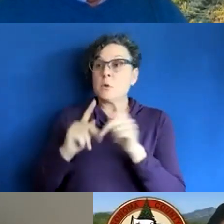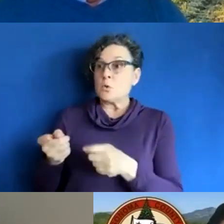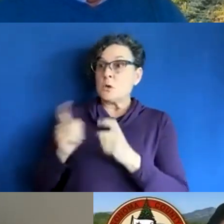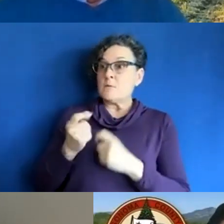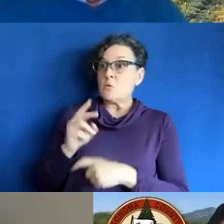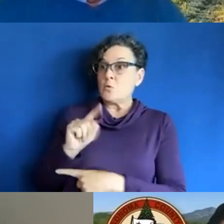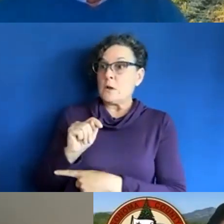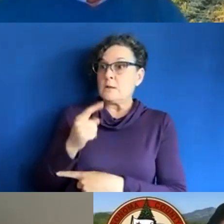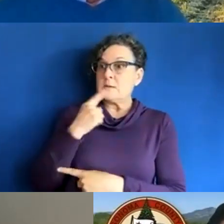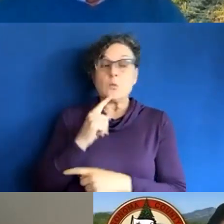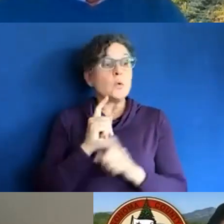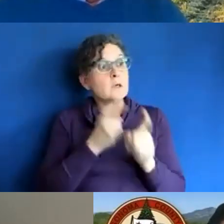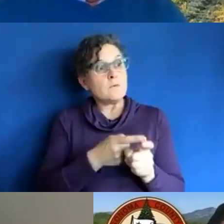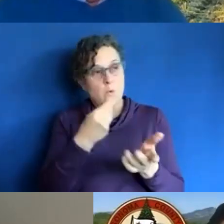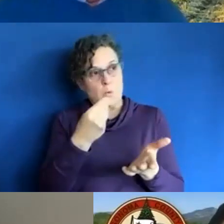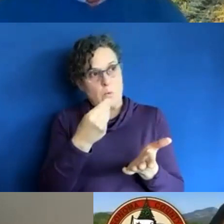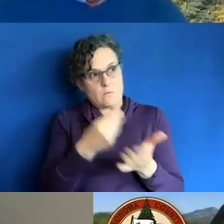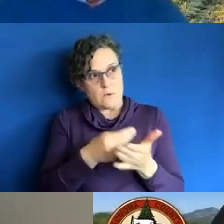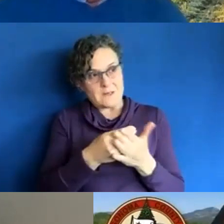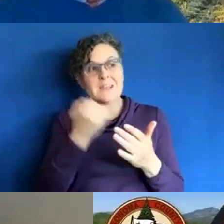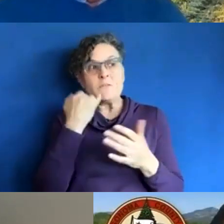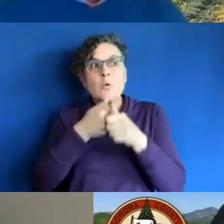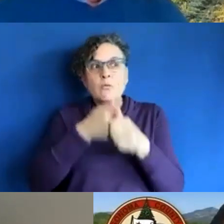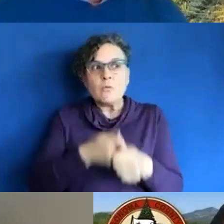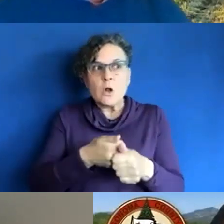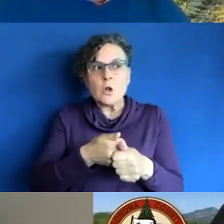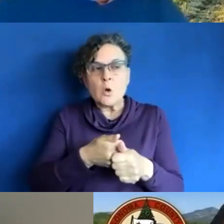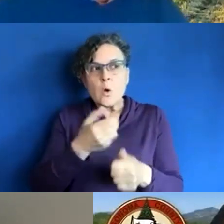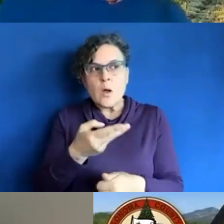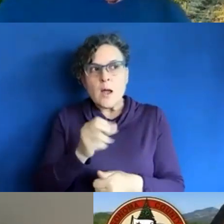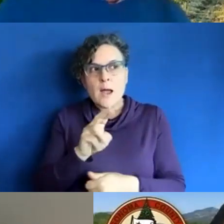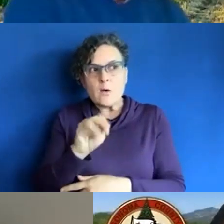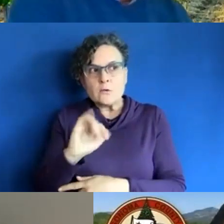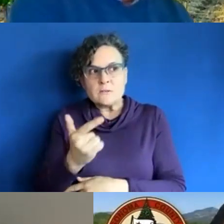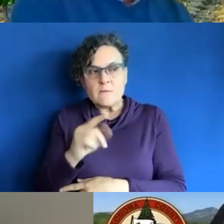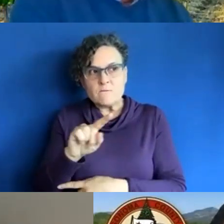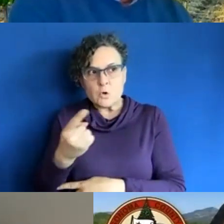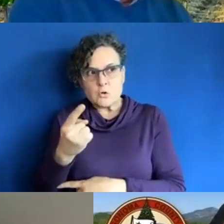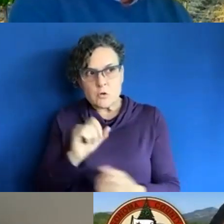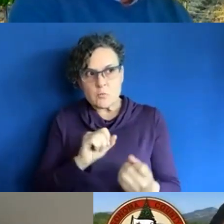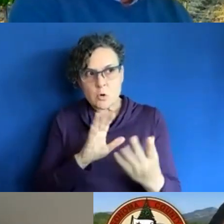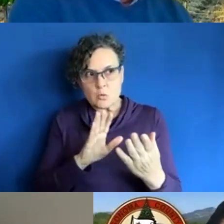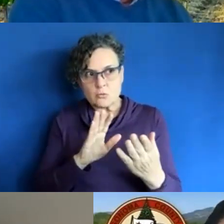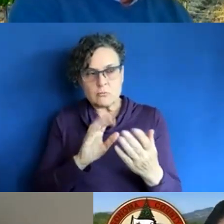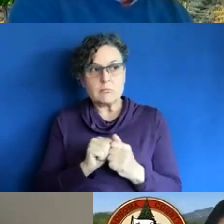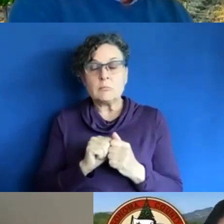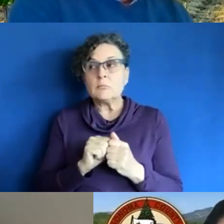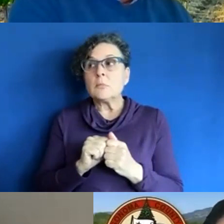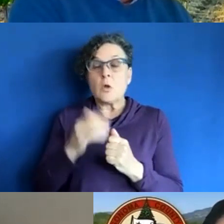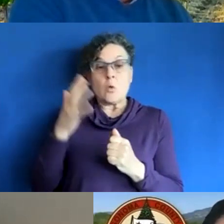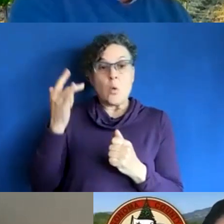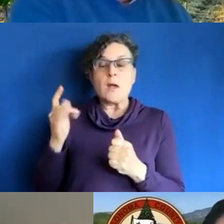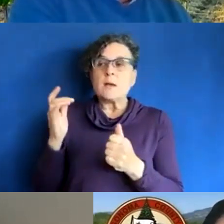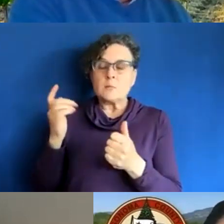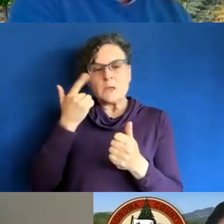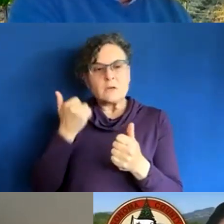award funds to Housing First approaches, and that's because they believe in it, and it's proven with evidence-based